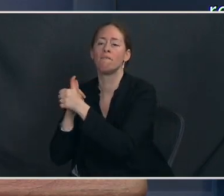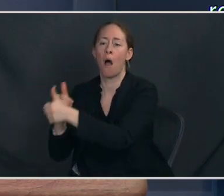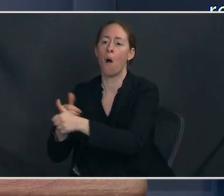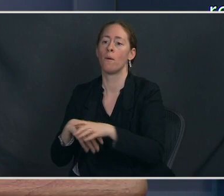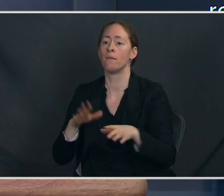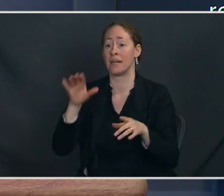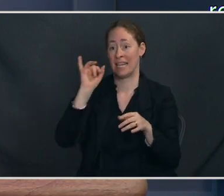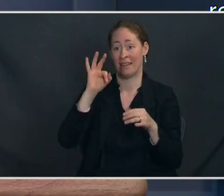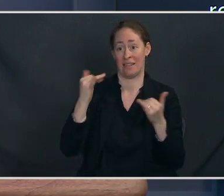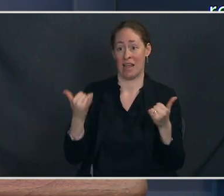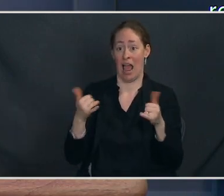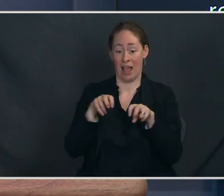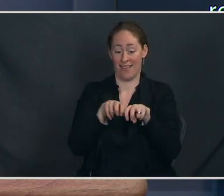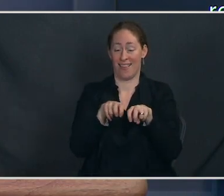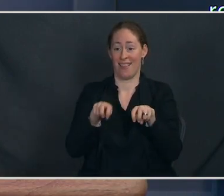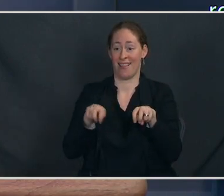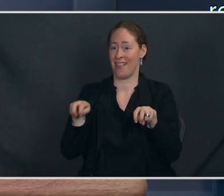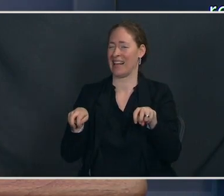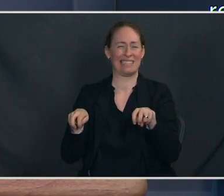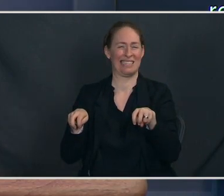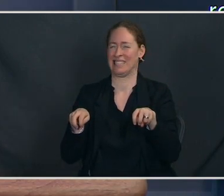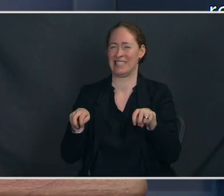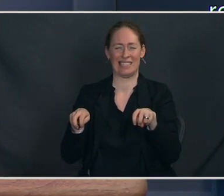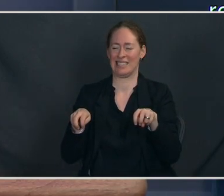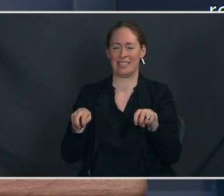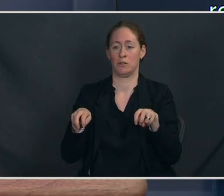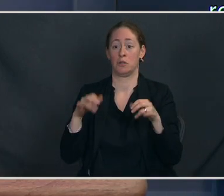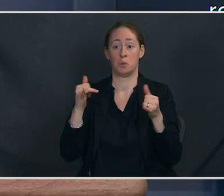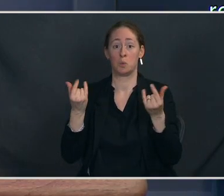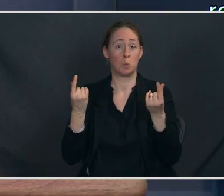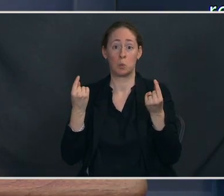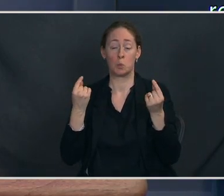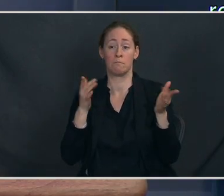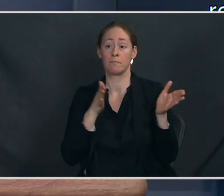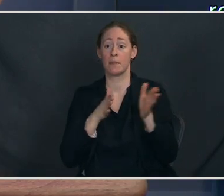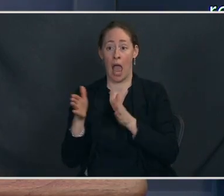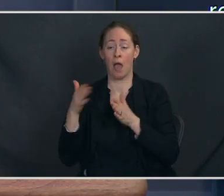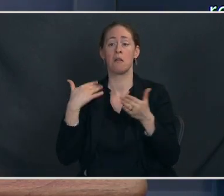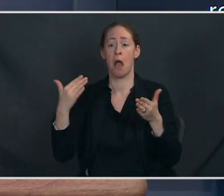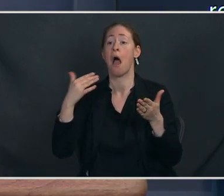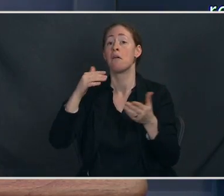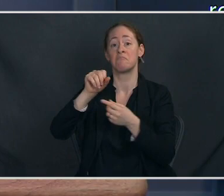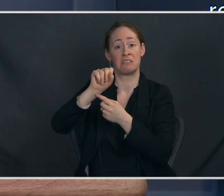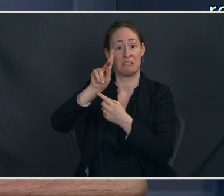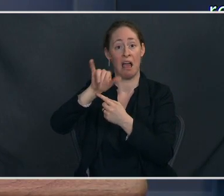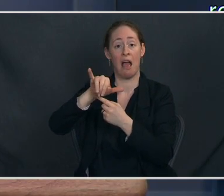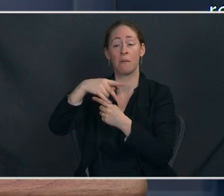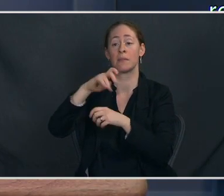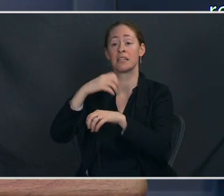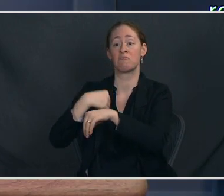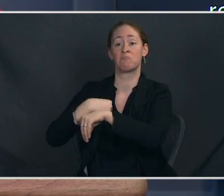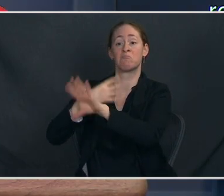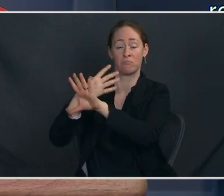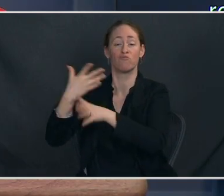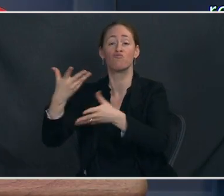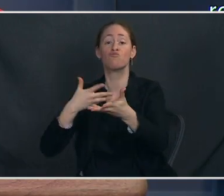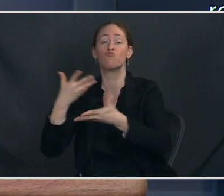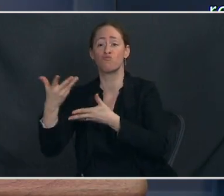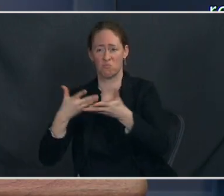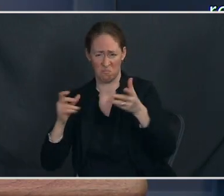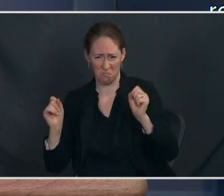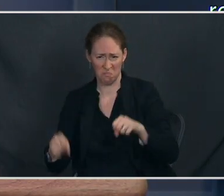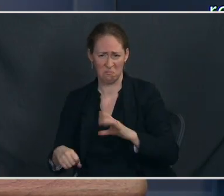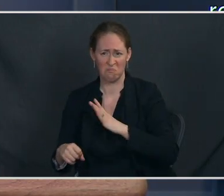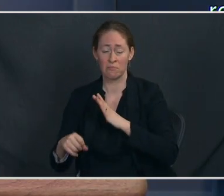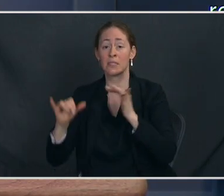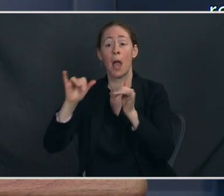I know that's not what you're asking, but we'd certainly be open to taking questions via Skype. I took some questions on Twitter the other day. We're going to try to take some questions